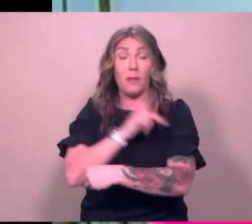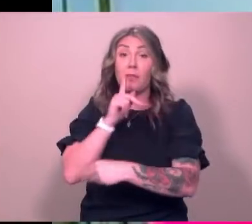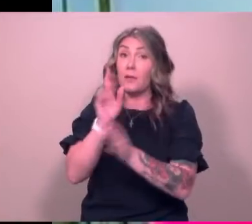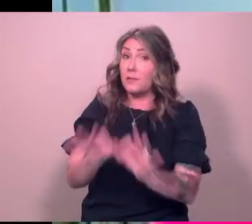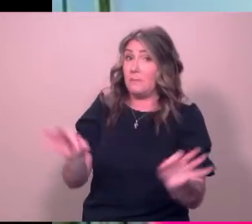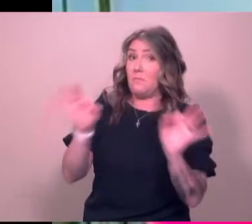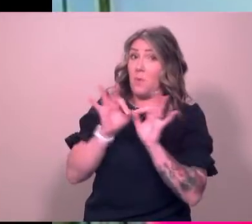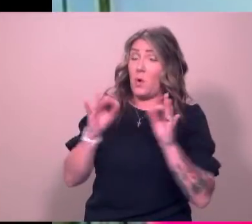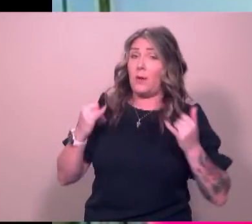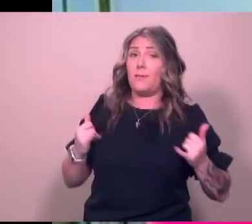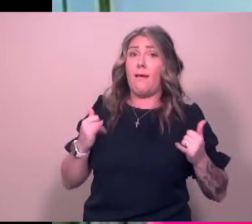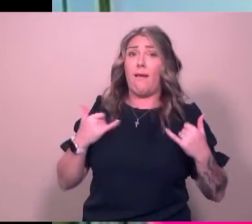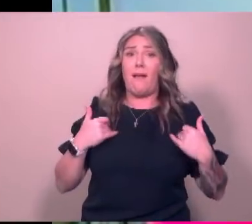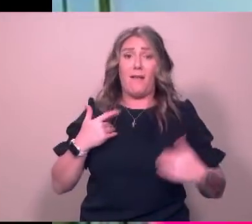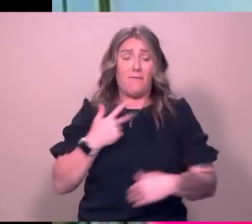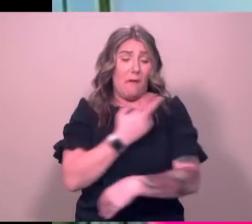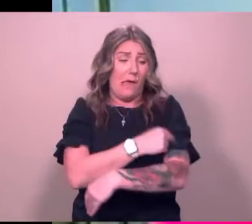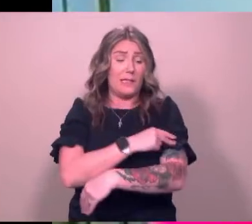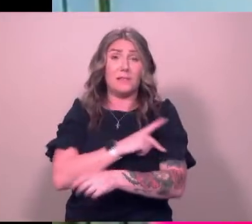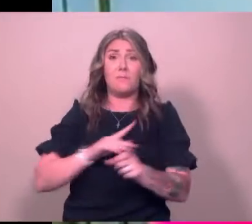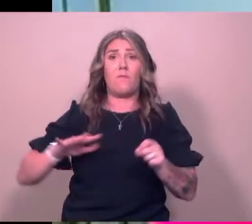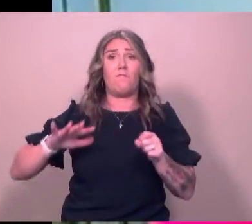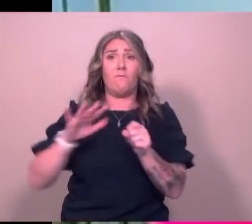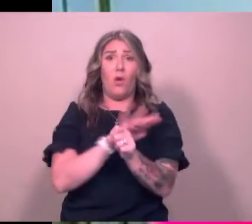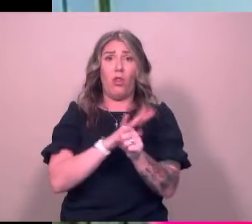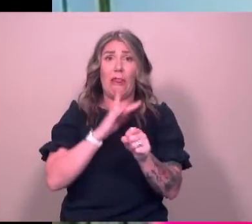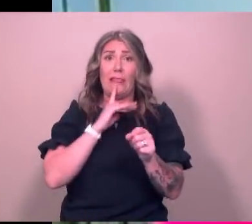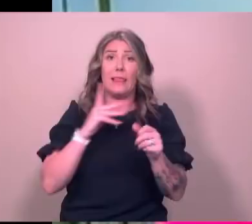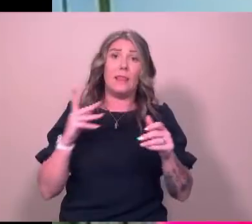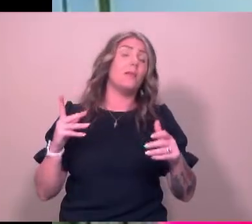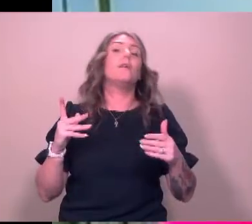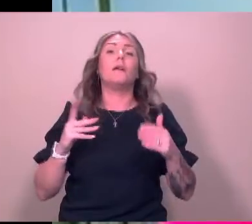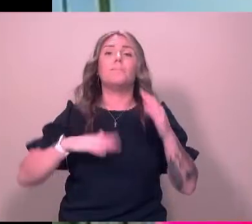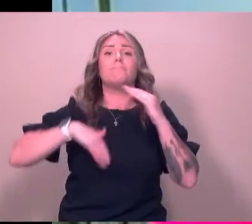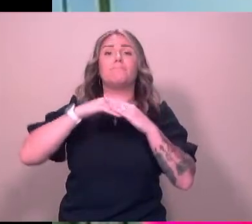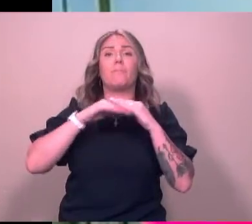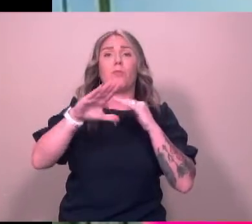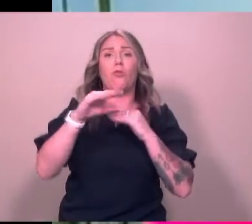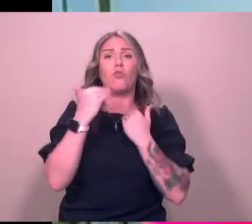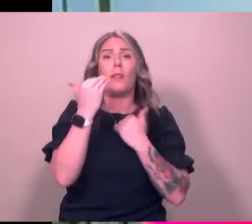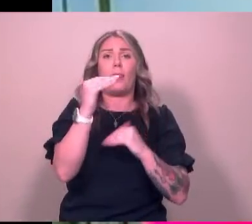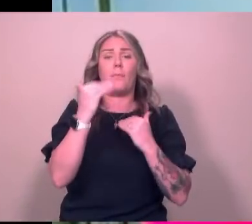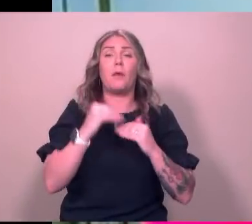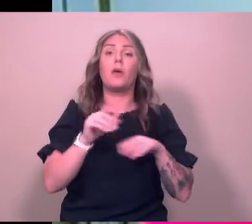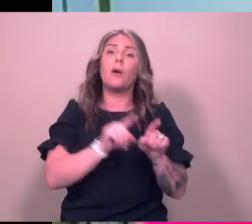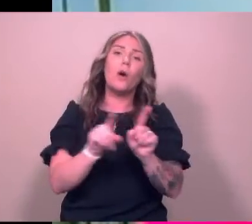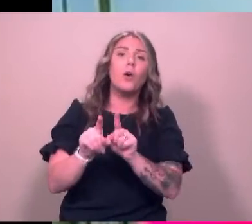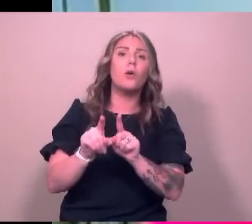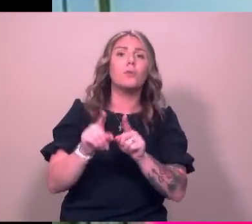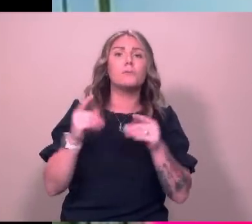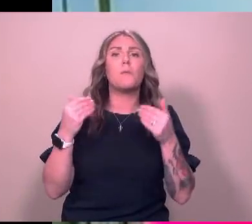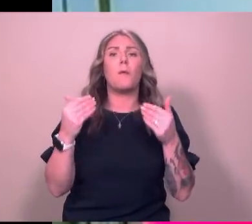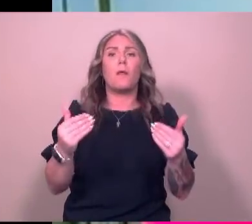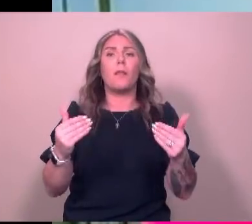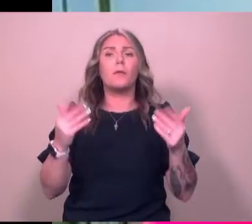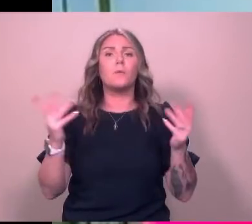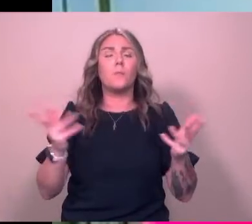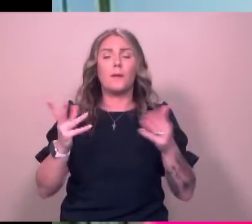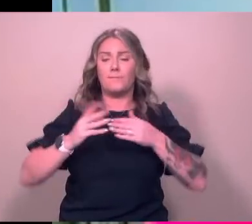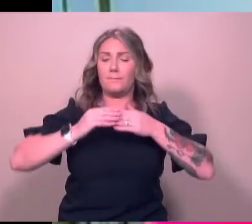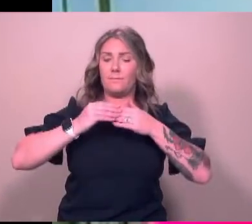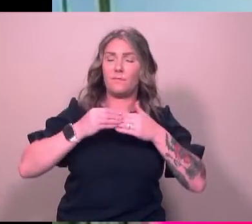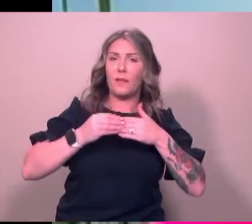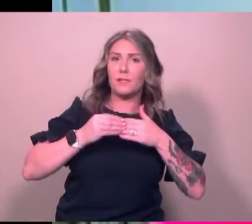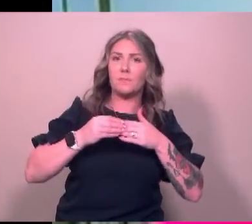right now. We have hospitals that are completely full and have reached their limit. It also allows some